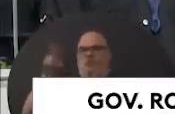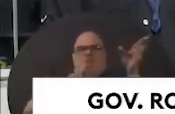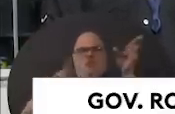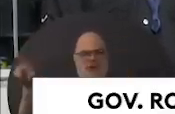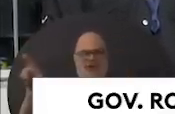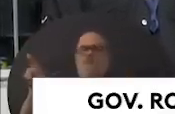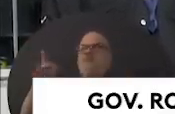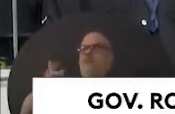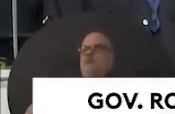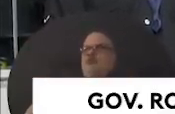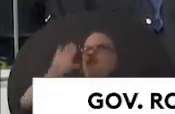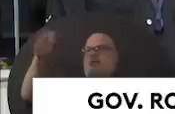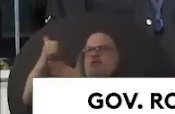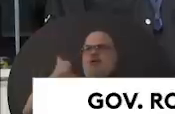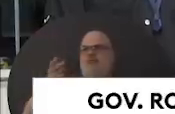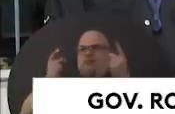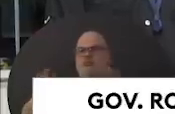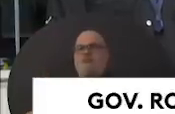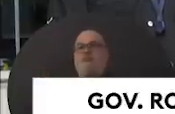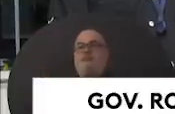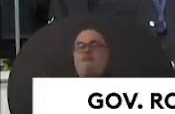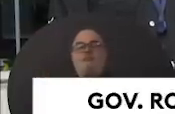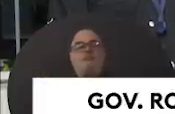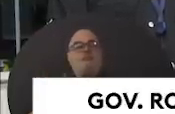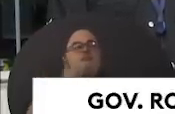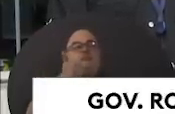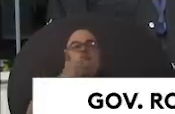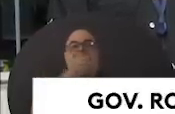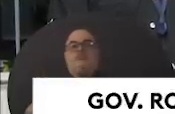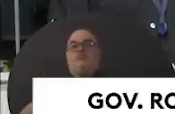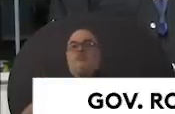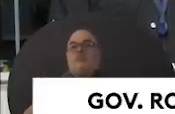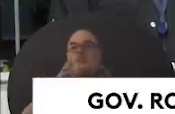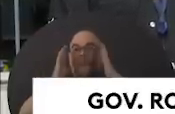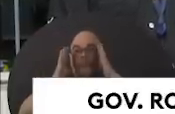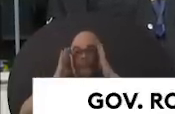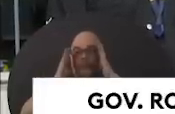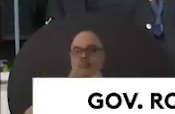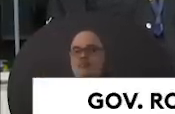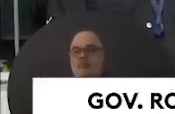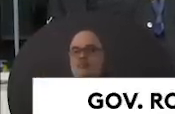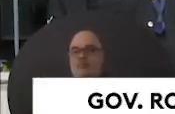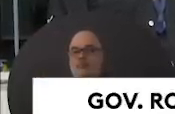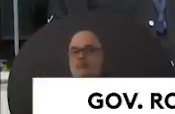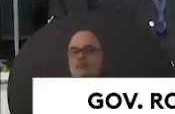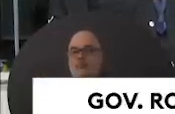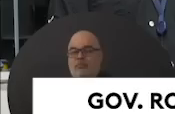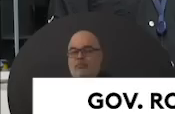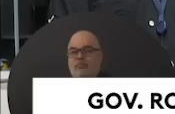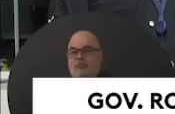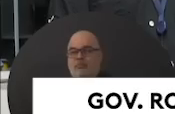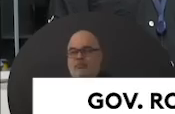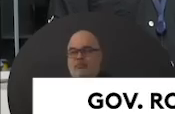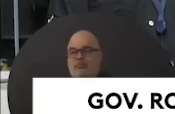we appreciate that quick action. Is there a regional states aid agreement? Has that been